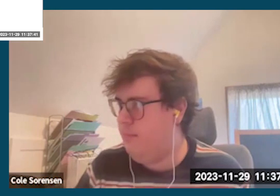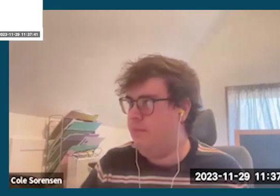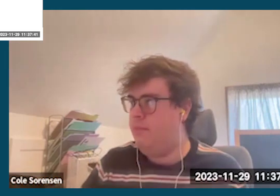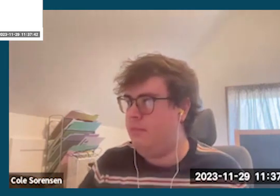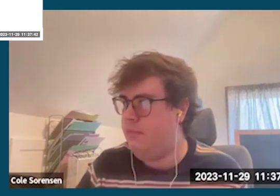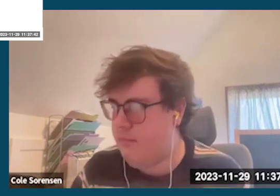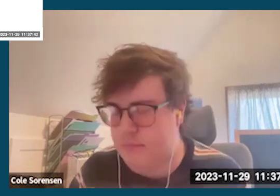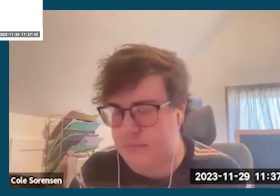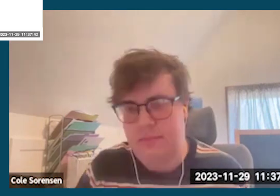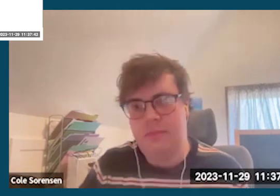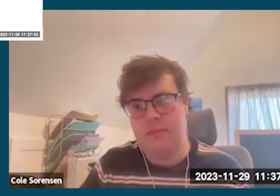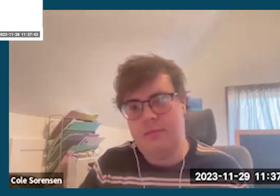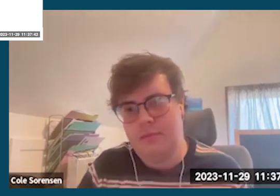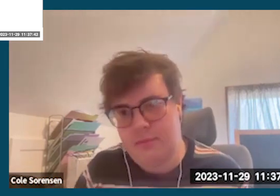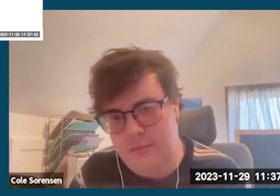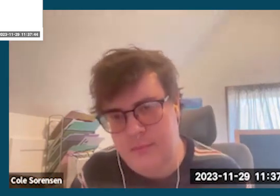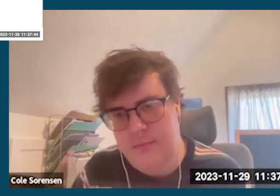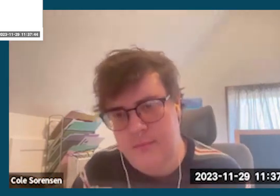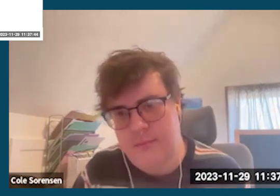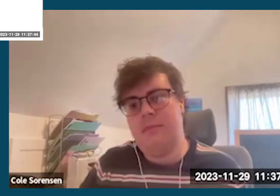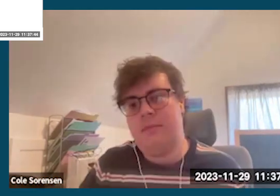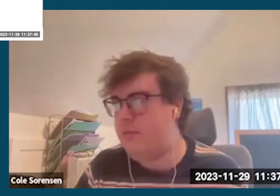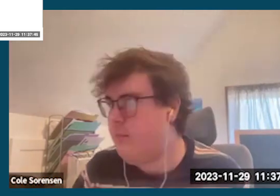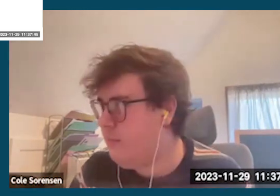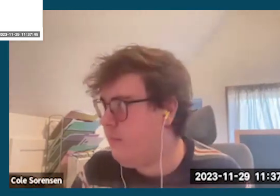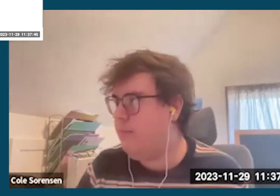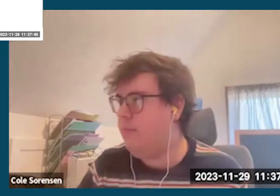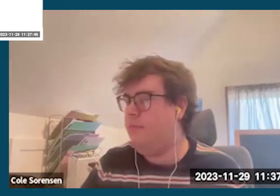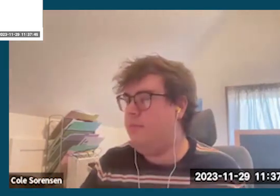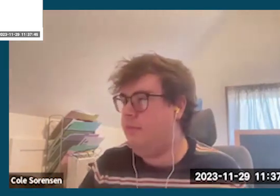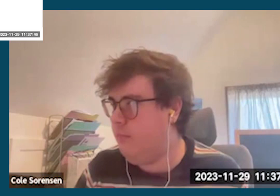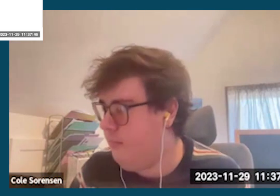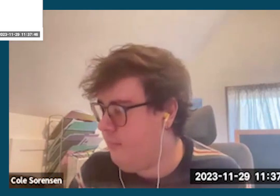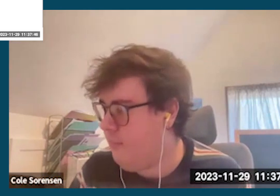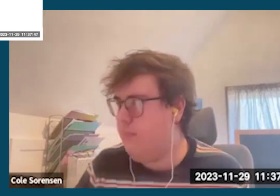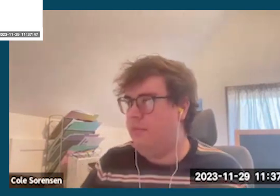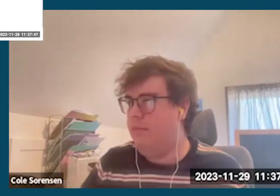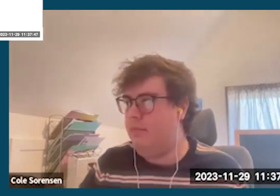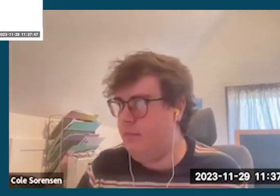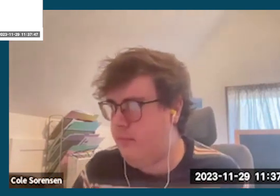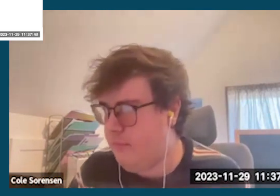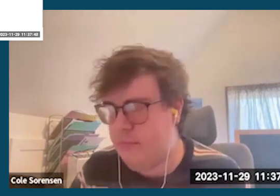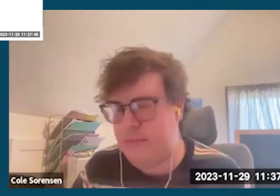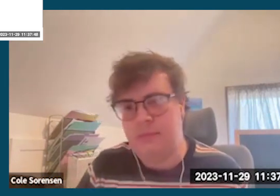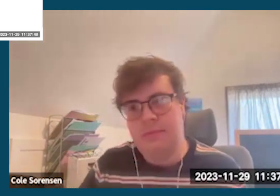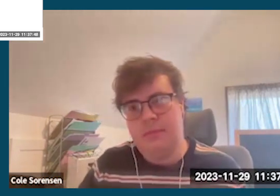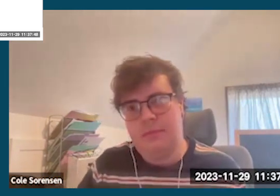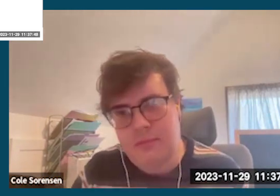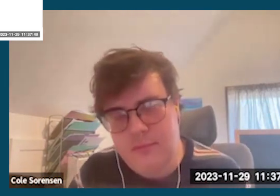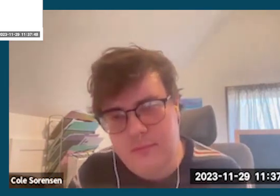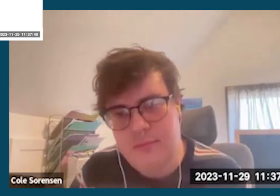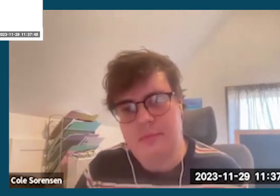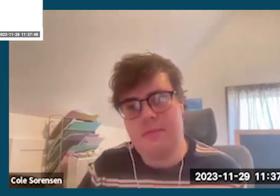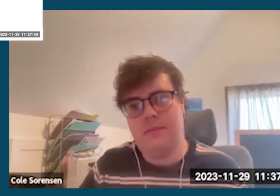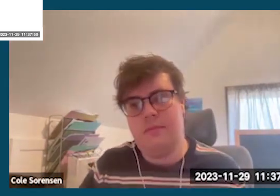to me, they get worried about confidentiality and often try to get me to verbally get on the line and confirm I am